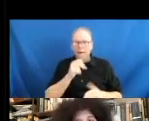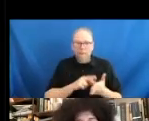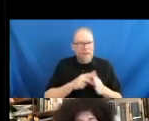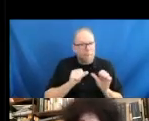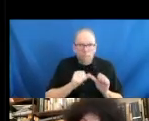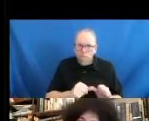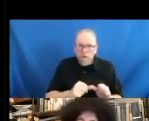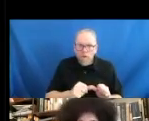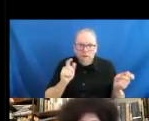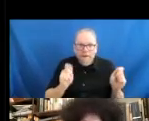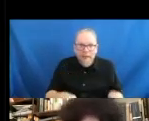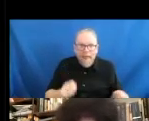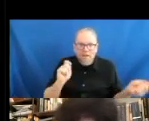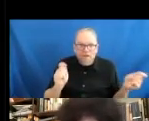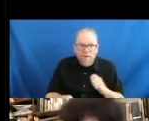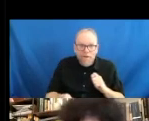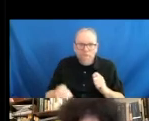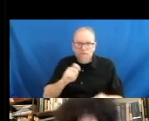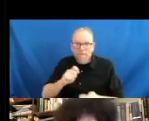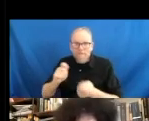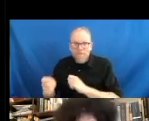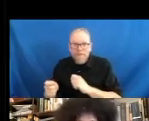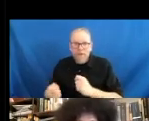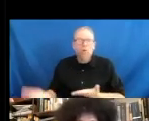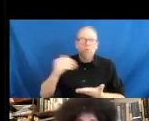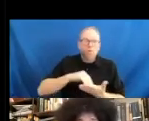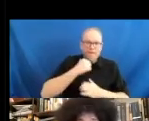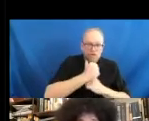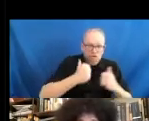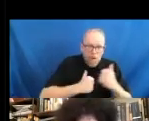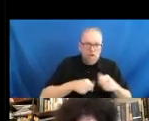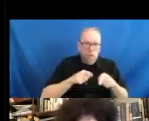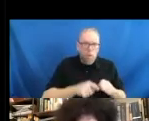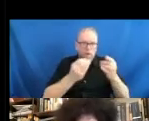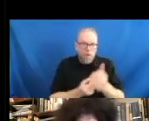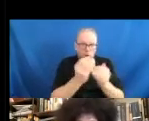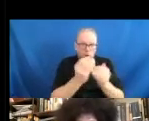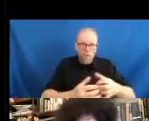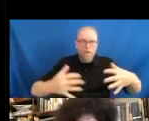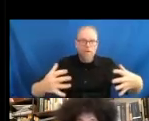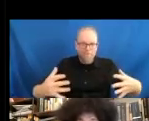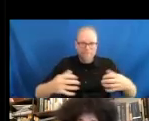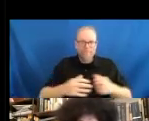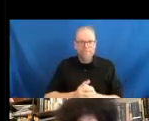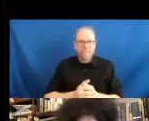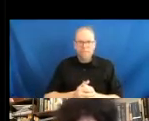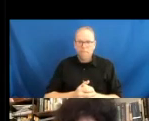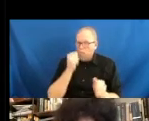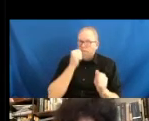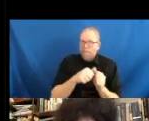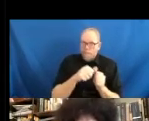can shift and restructure as they grow. And always remember that whether it's a